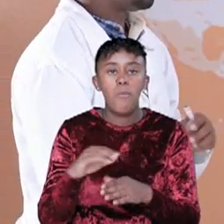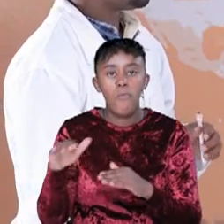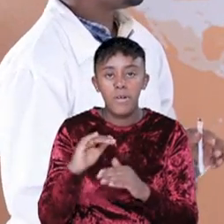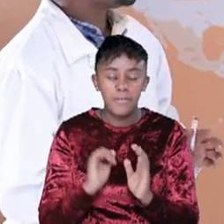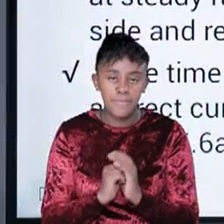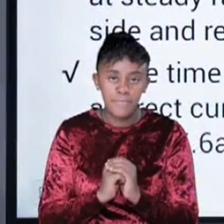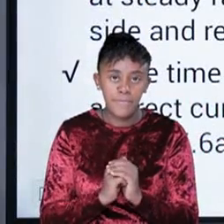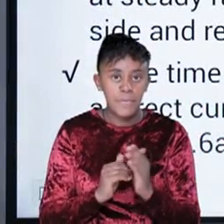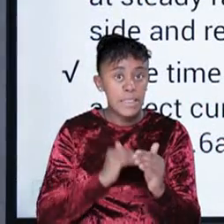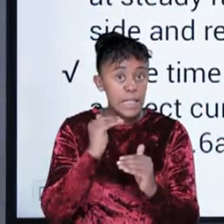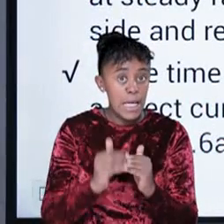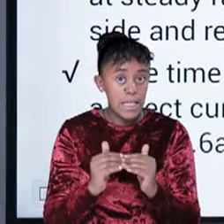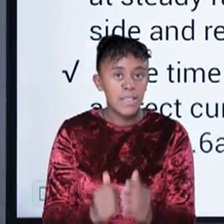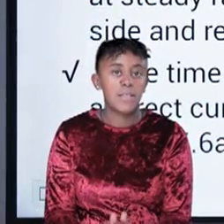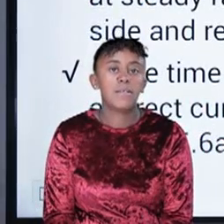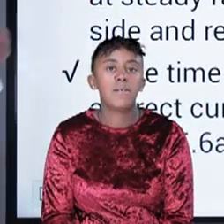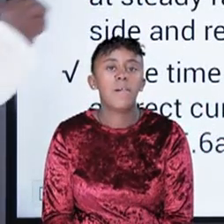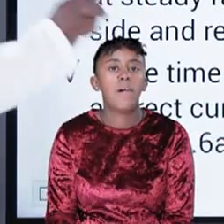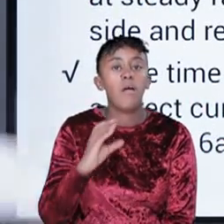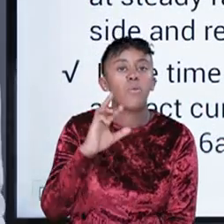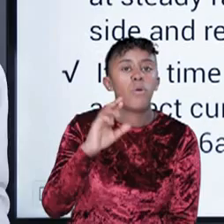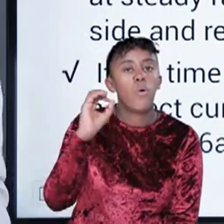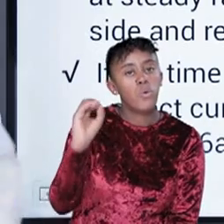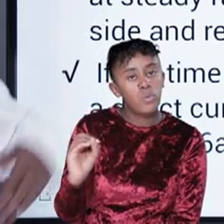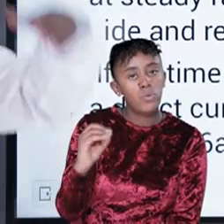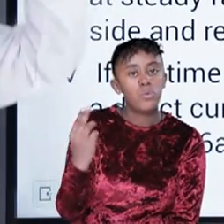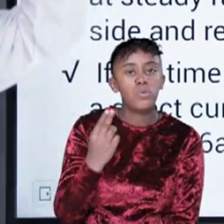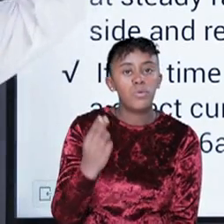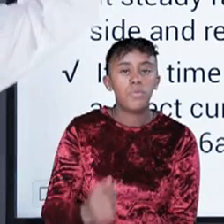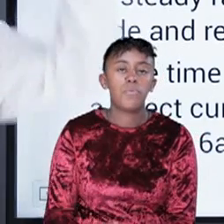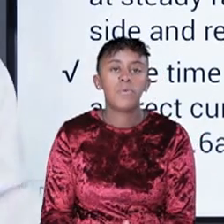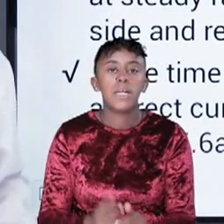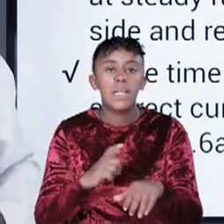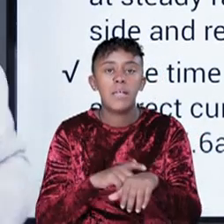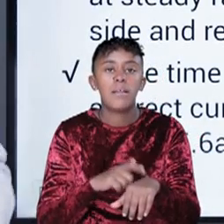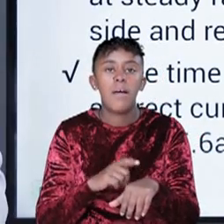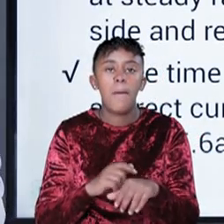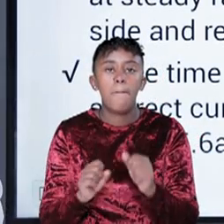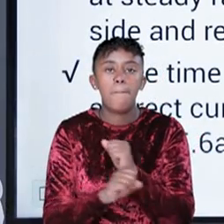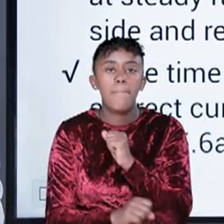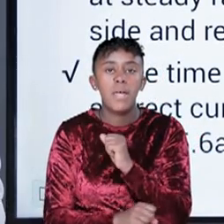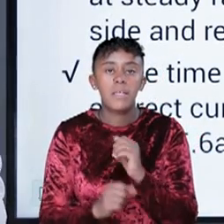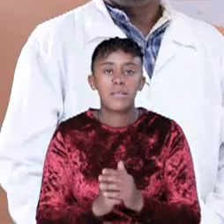over. Next, let's see cathode ray oscilloscope used as a time base.